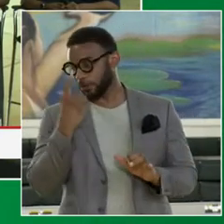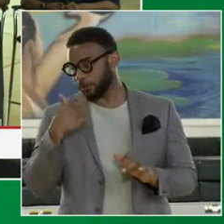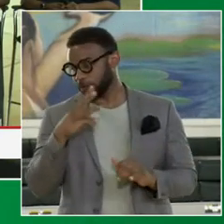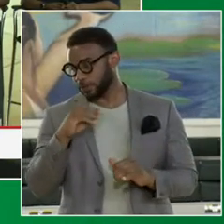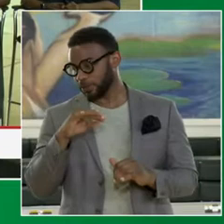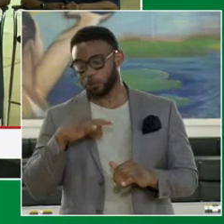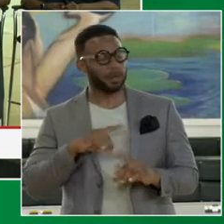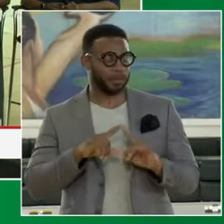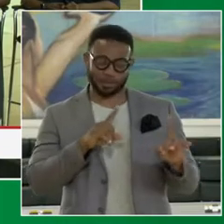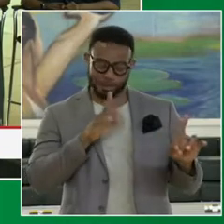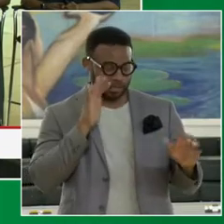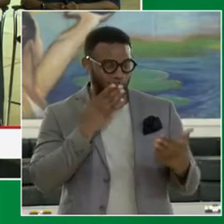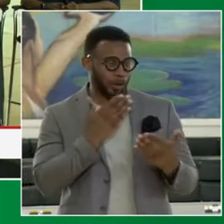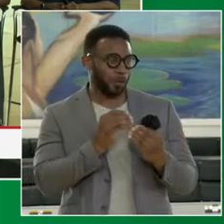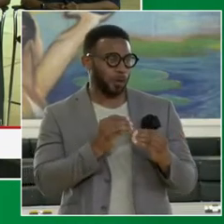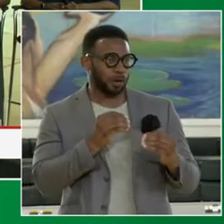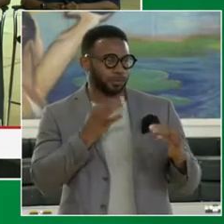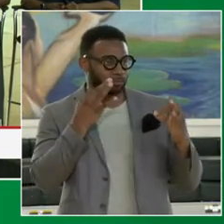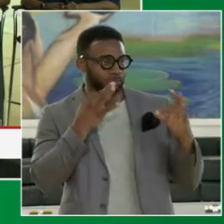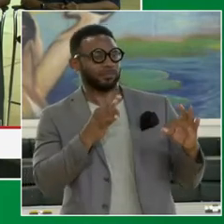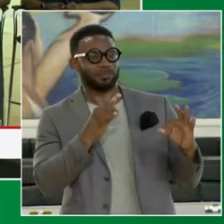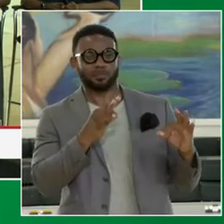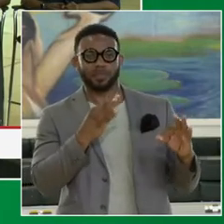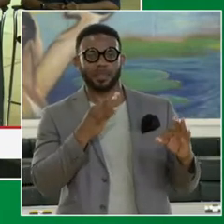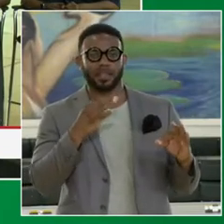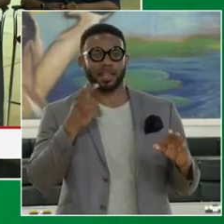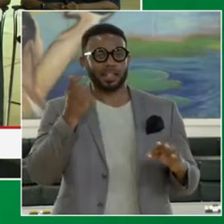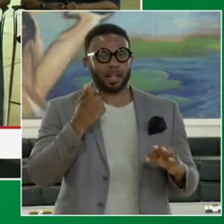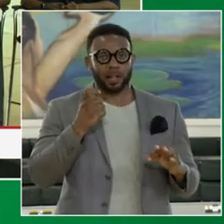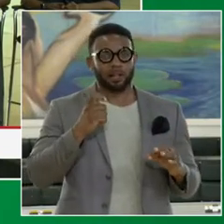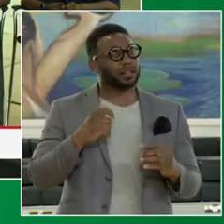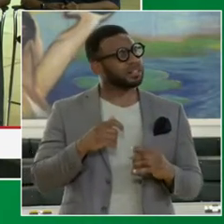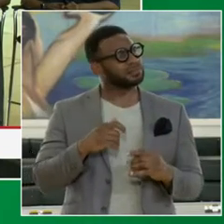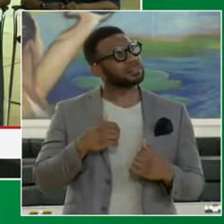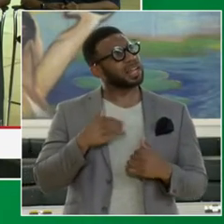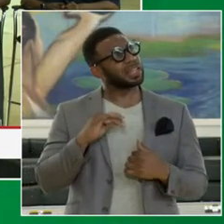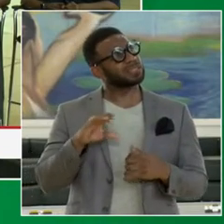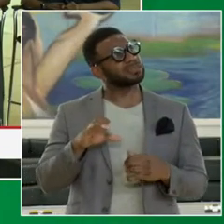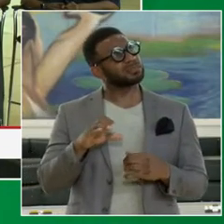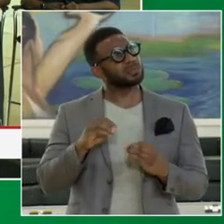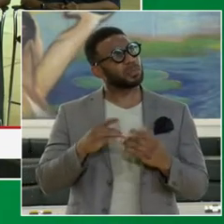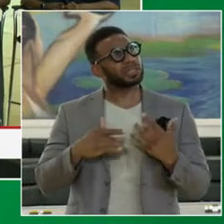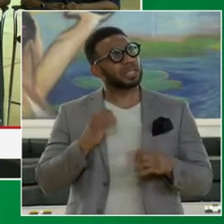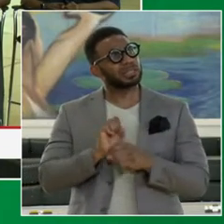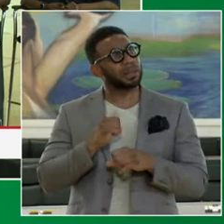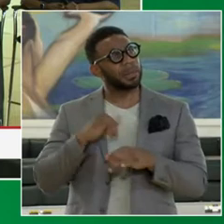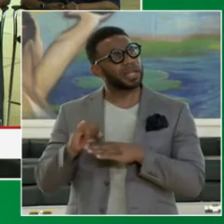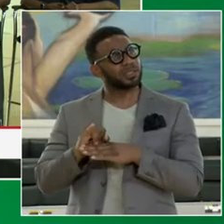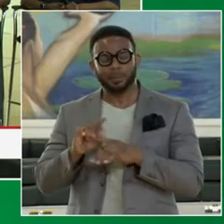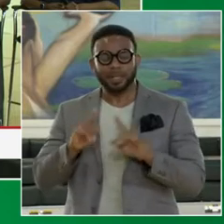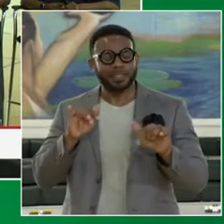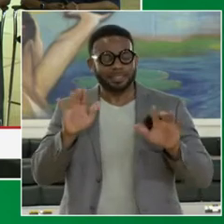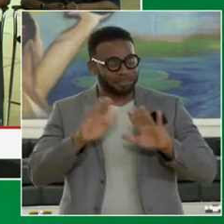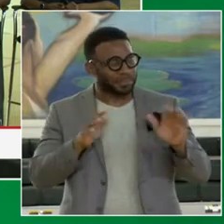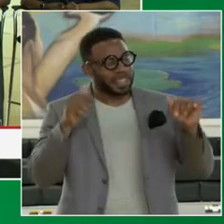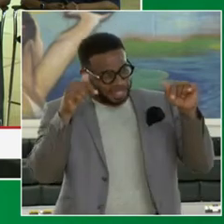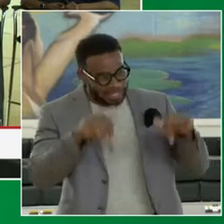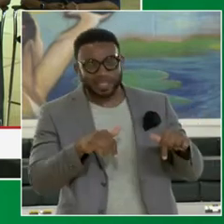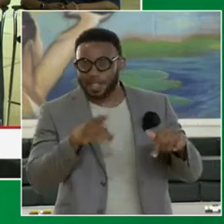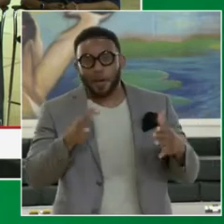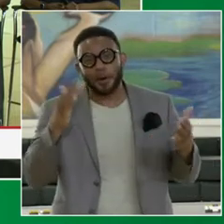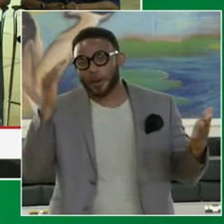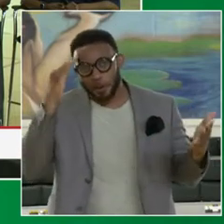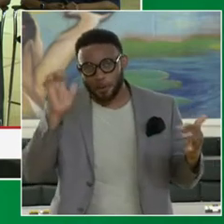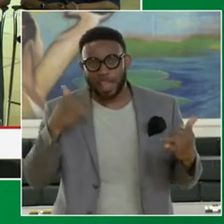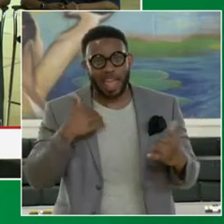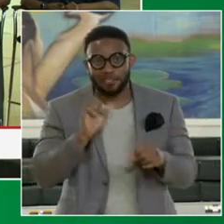credits, but that sounds like a much more productive way to do it. When I was at Catholic, actually I did do my work-study job, my internship, but this one, they already know